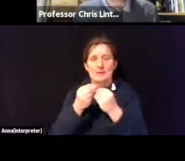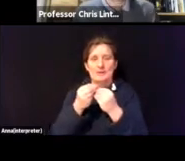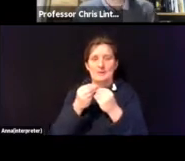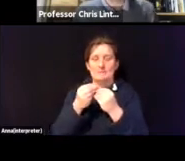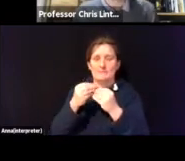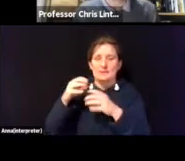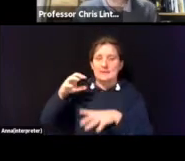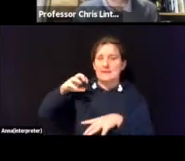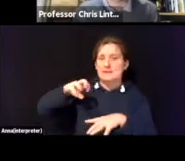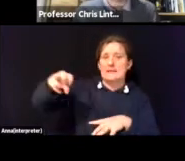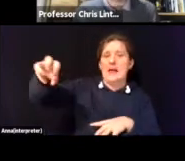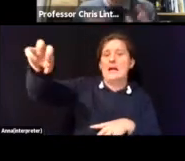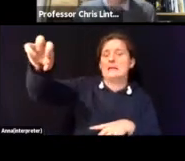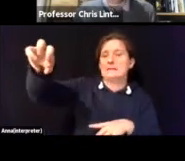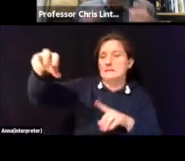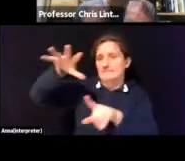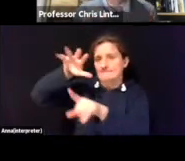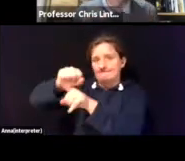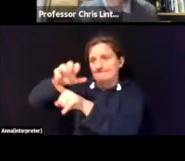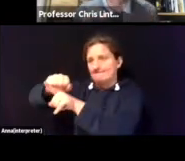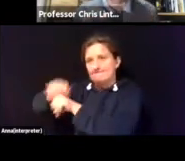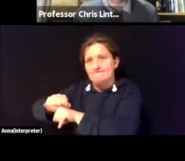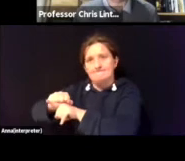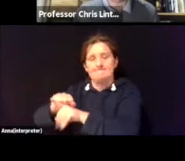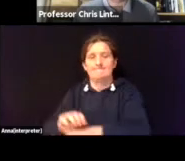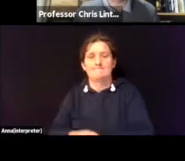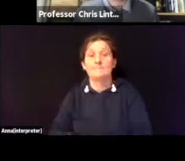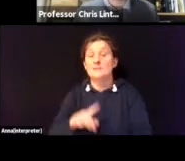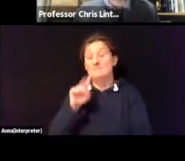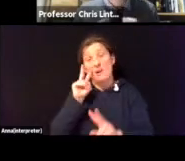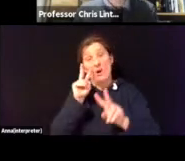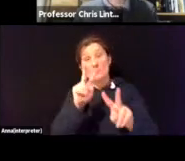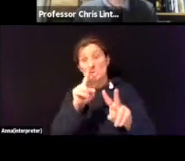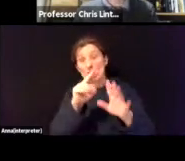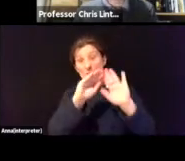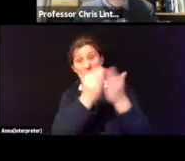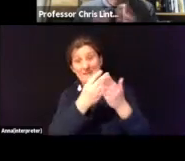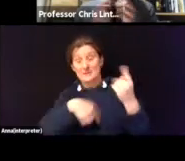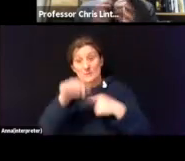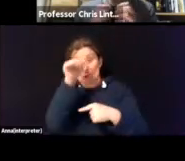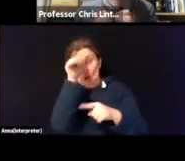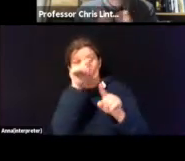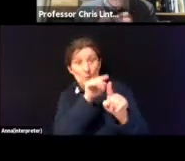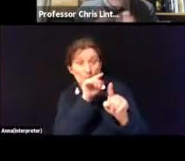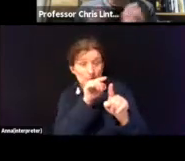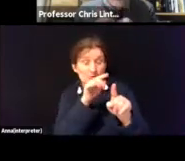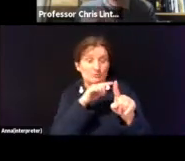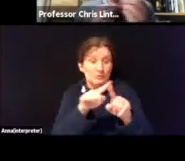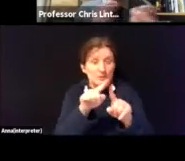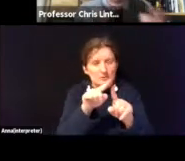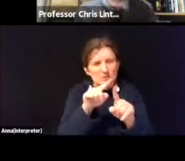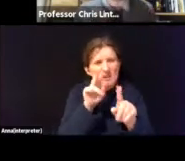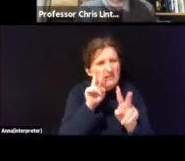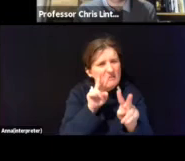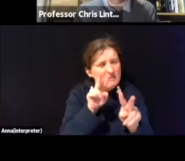CHAOPS, which is up there now observing known planets, trying to refine their properties by